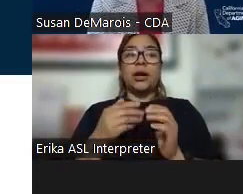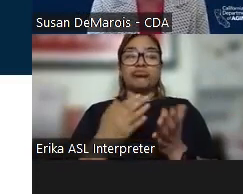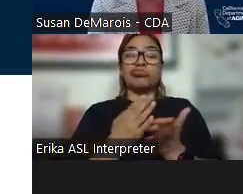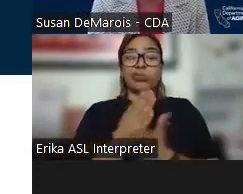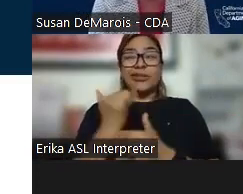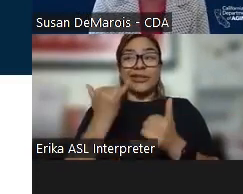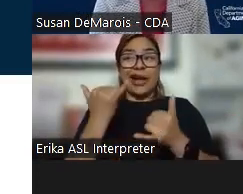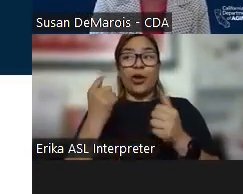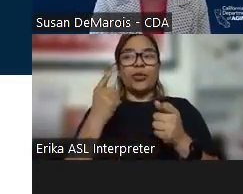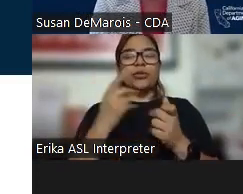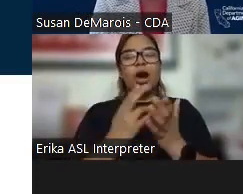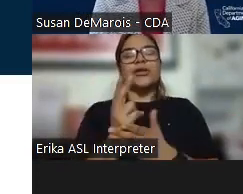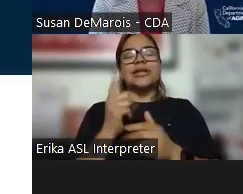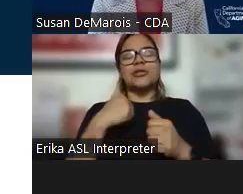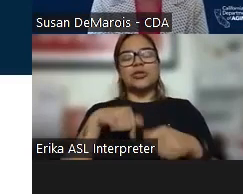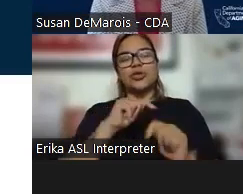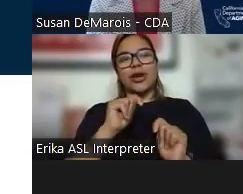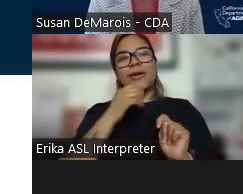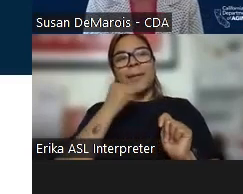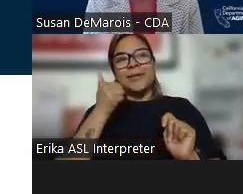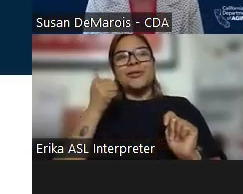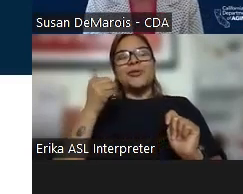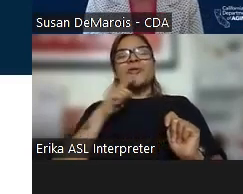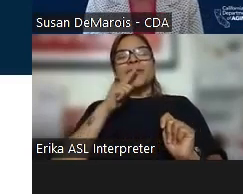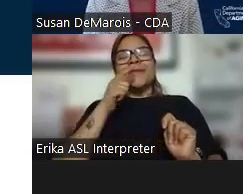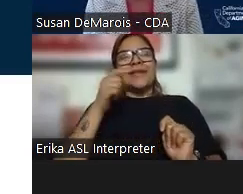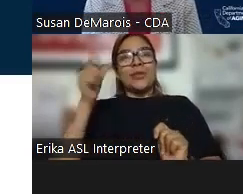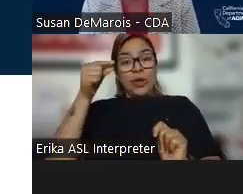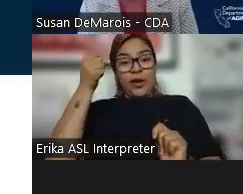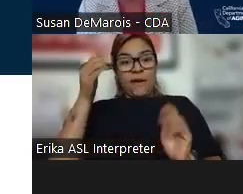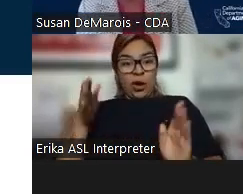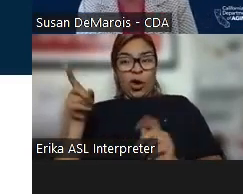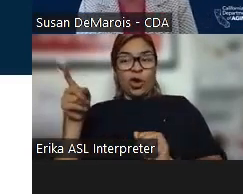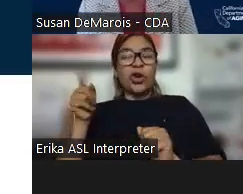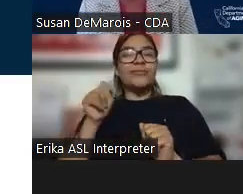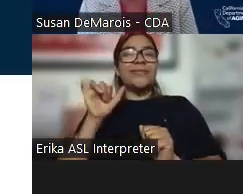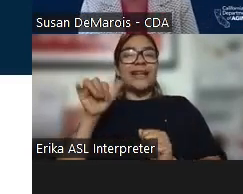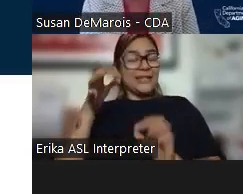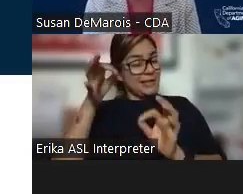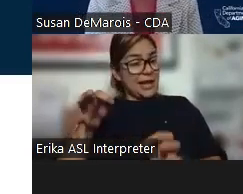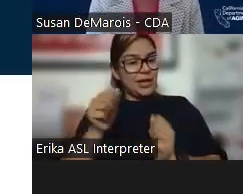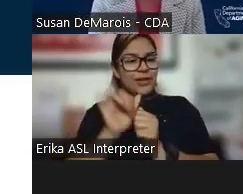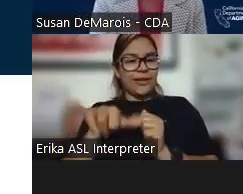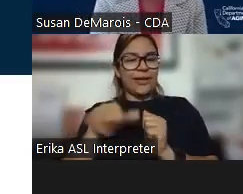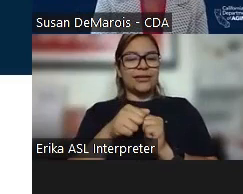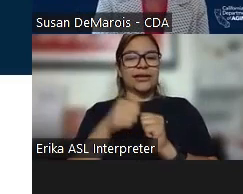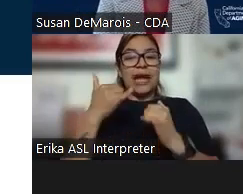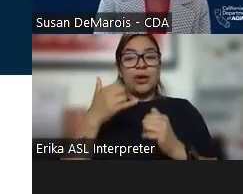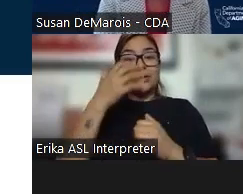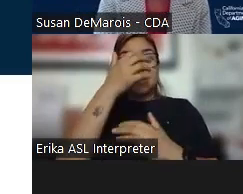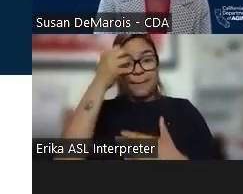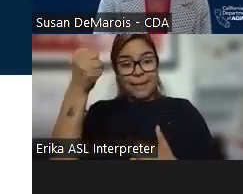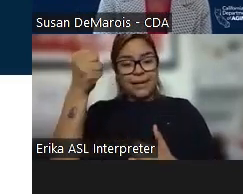legislature's investment in older adult behavioral health. This is an extension of the Master Plan for Aging,